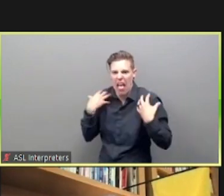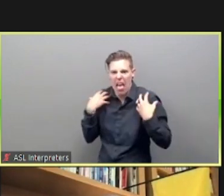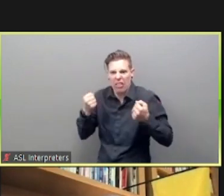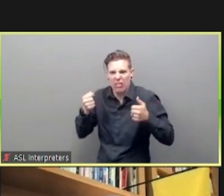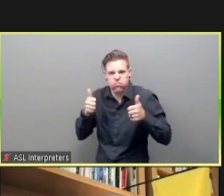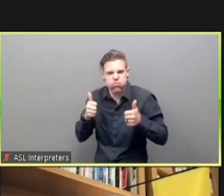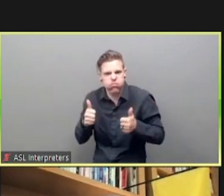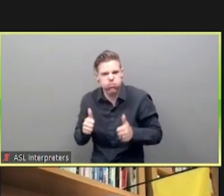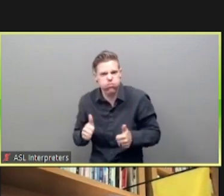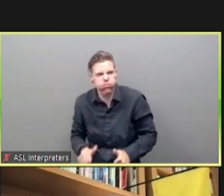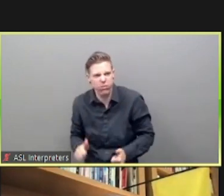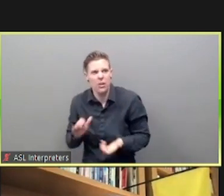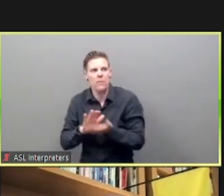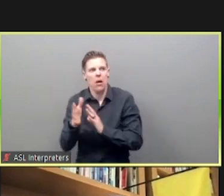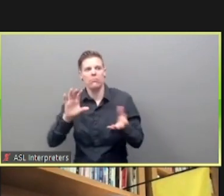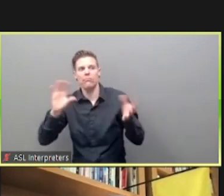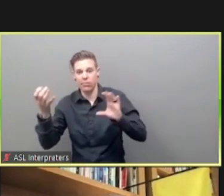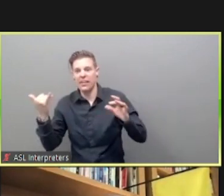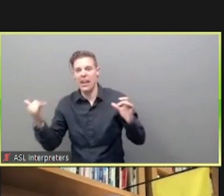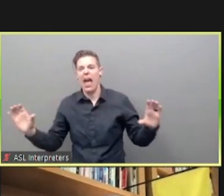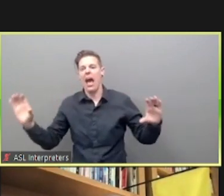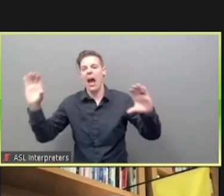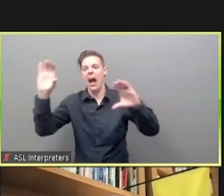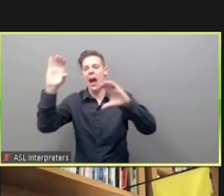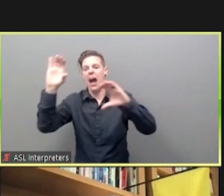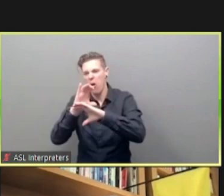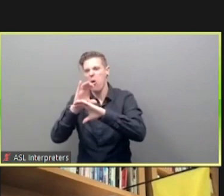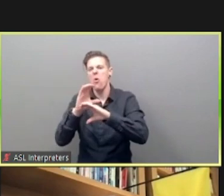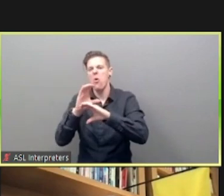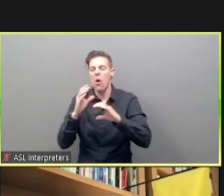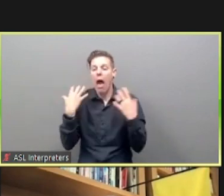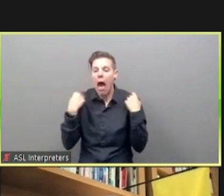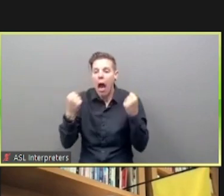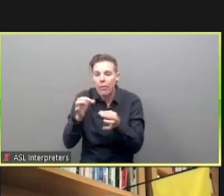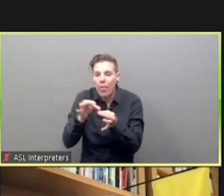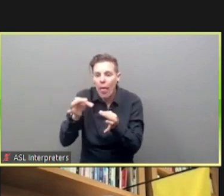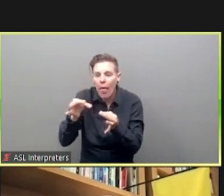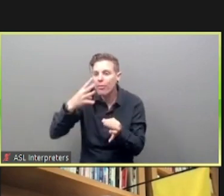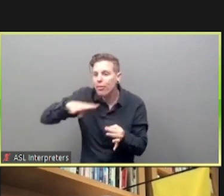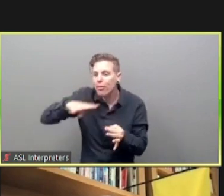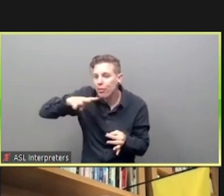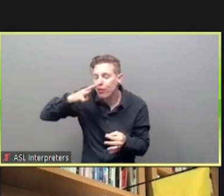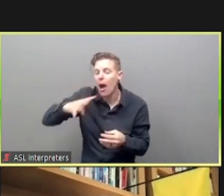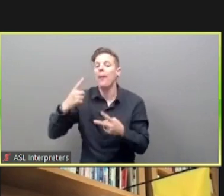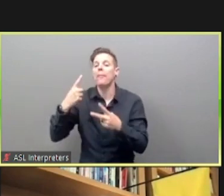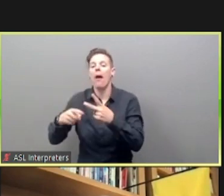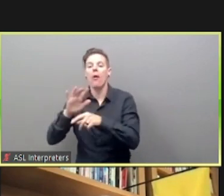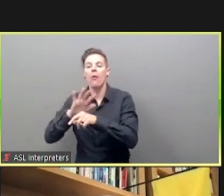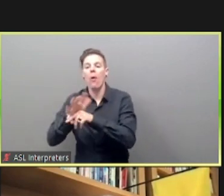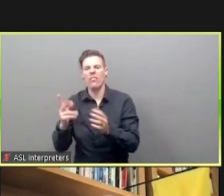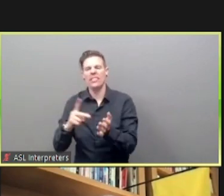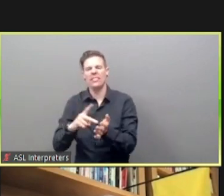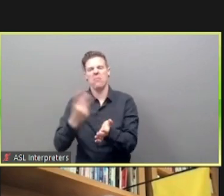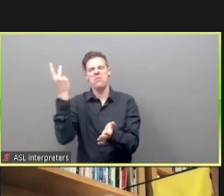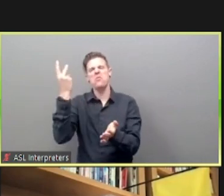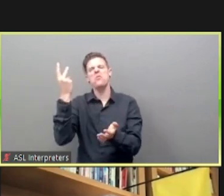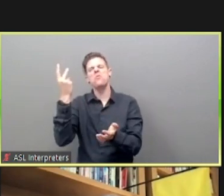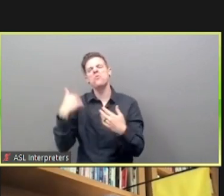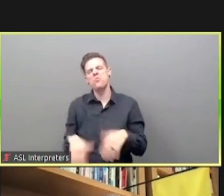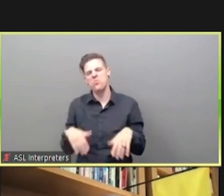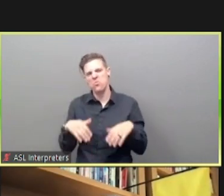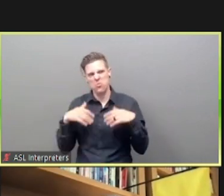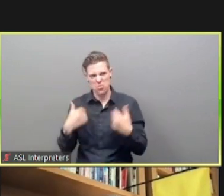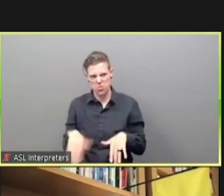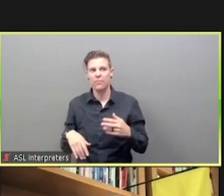for outpatient care. So next slide then, Brianna. This on the left is this curve you're used